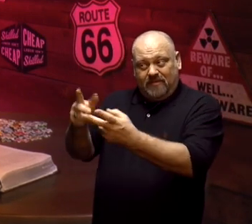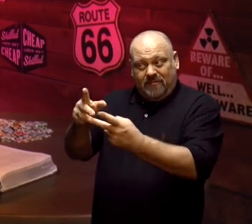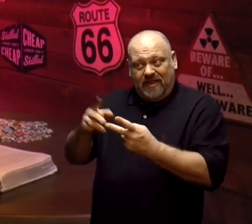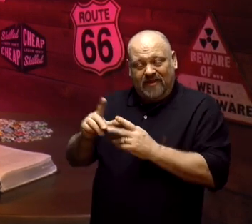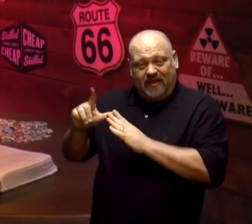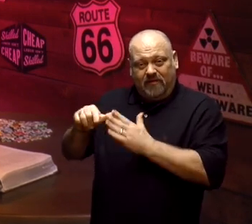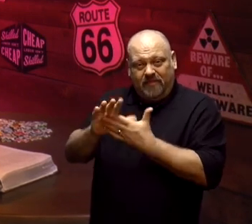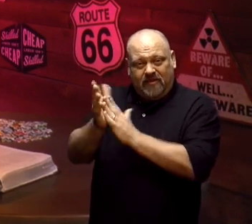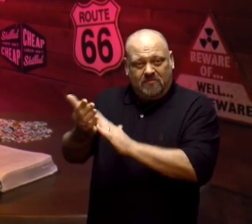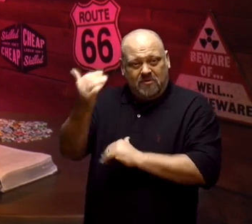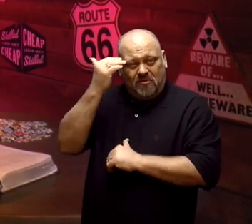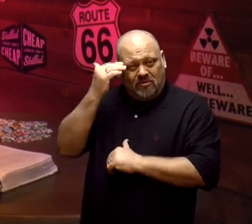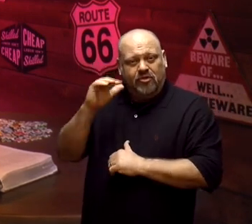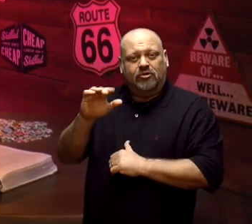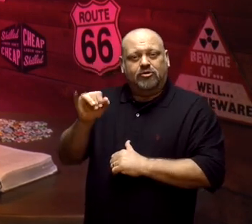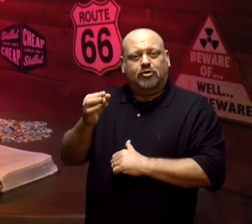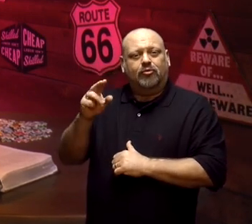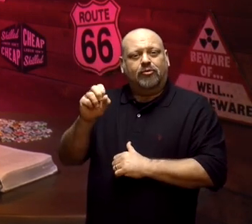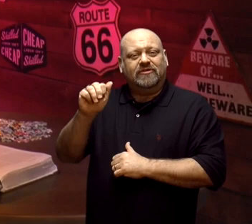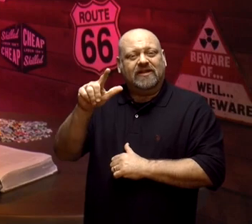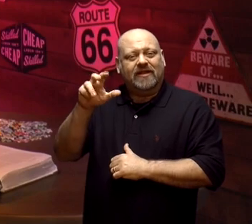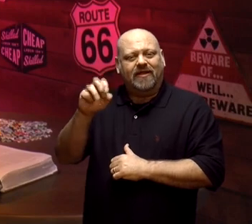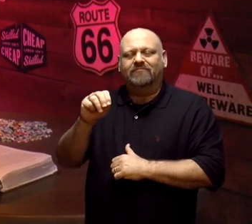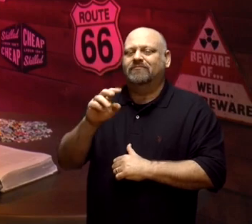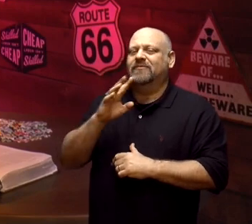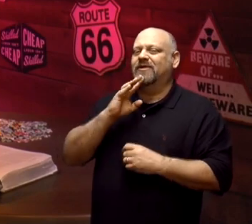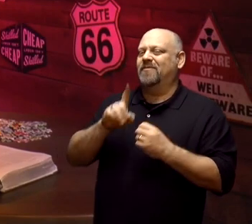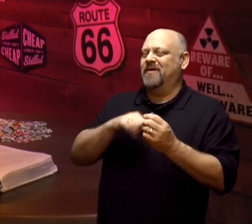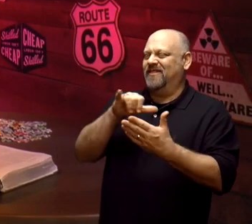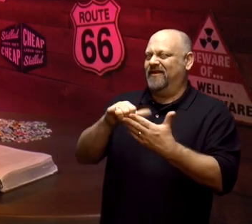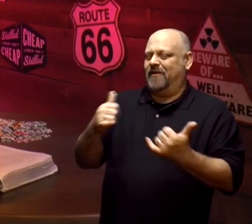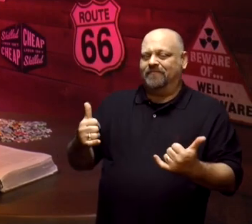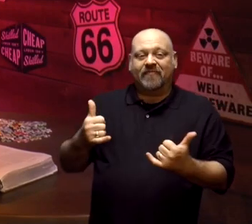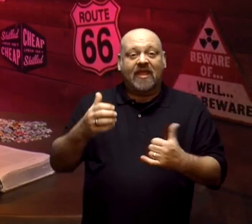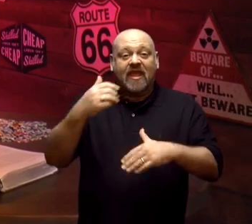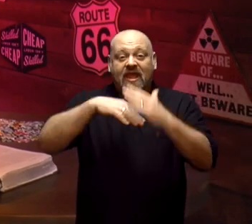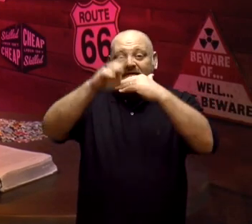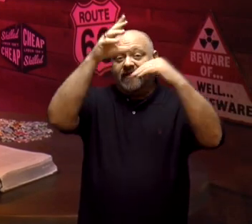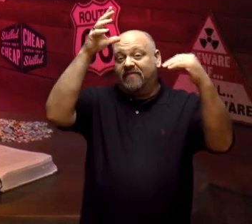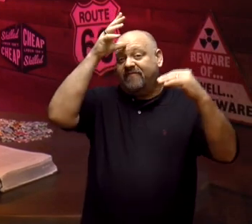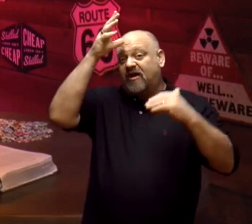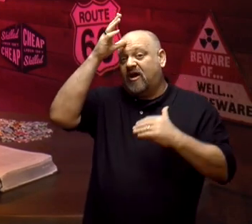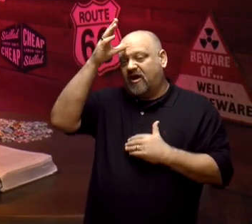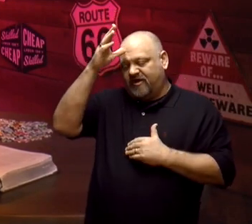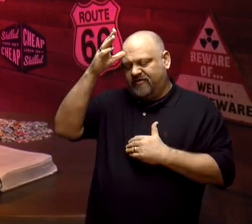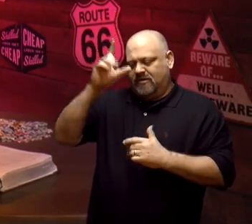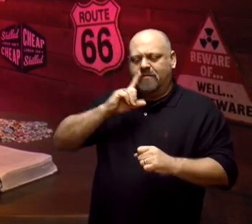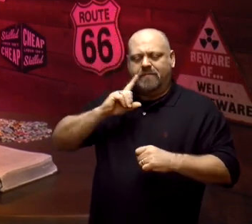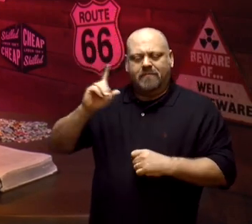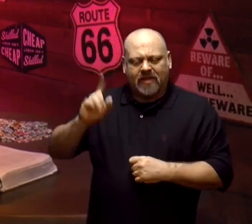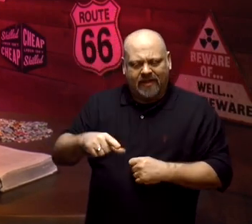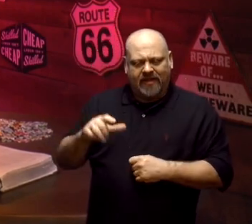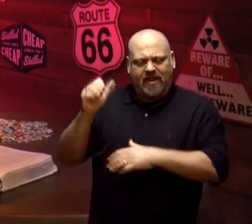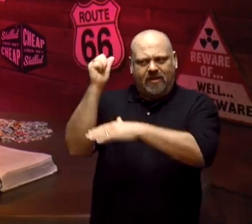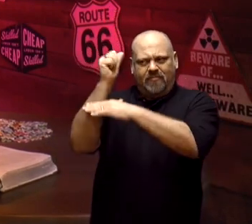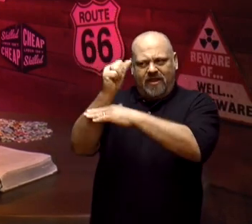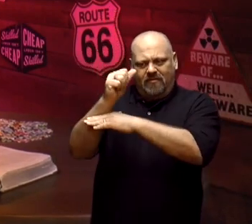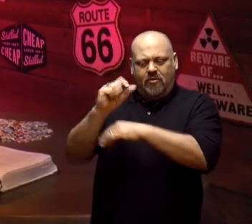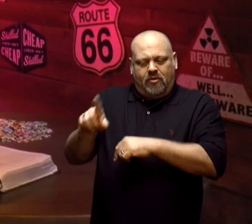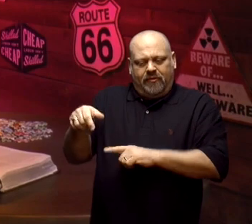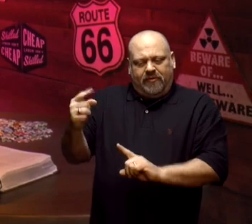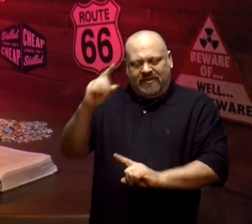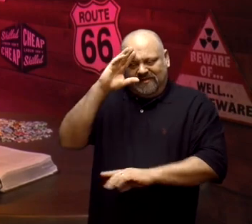Our Heavenly Father commanded Abraham to take his one and only son, placing him in God's hands on the